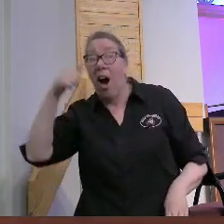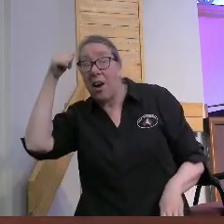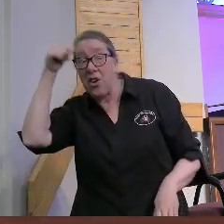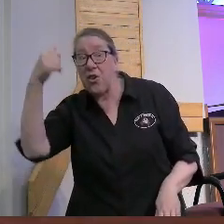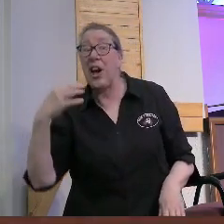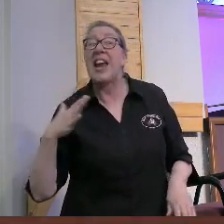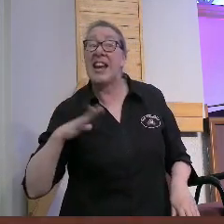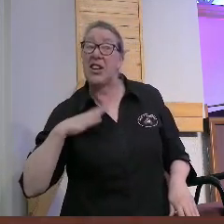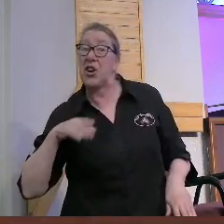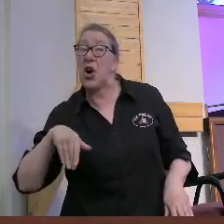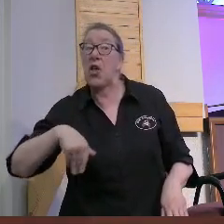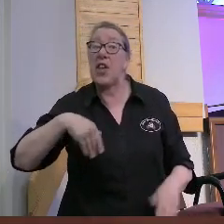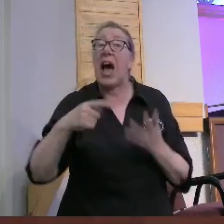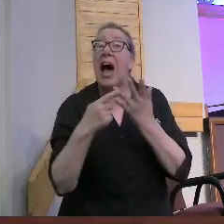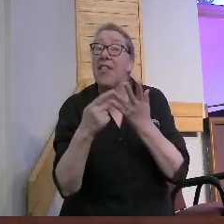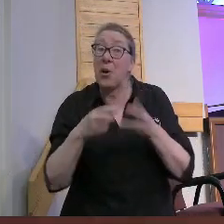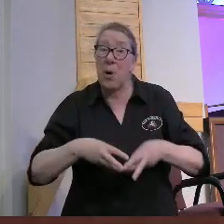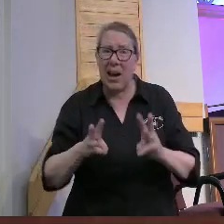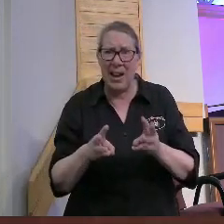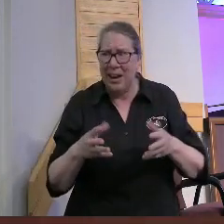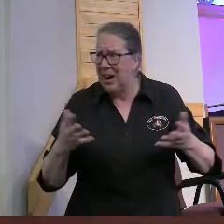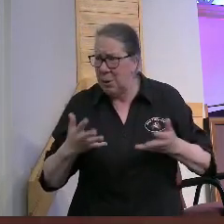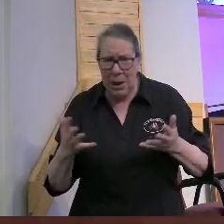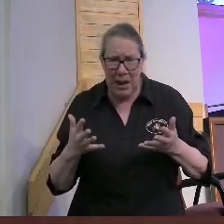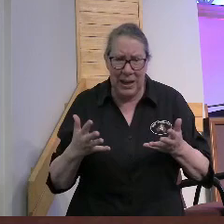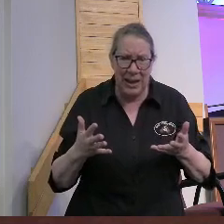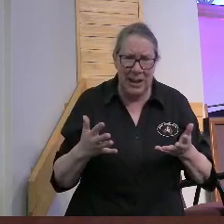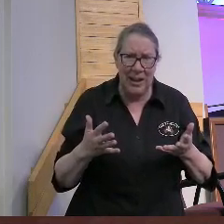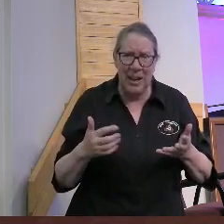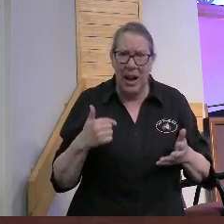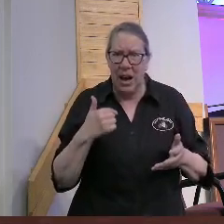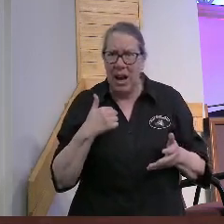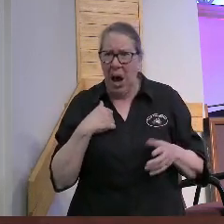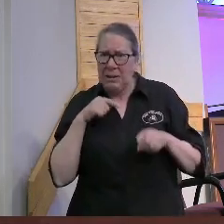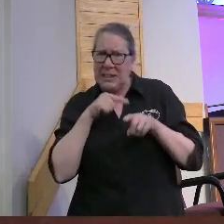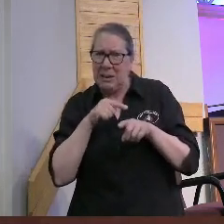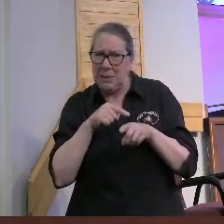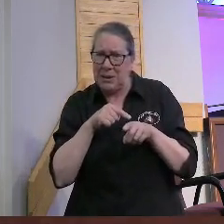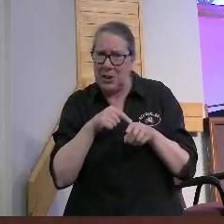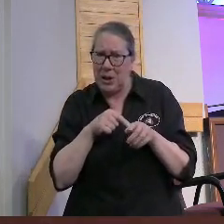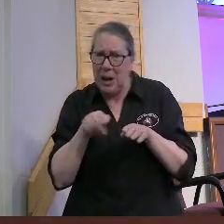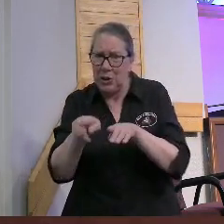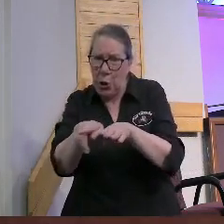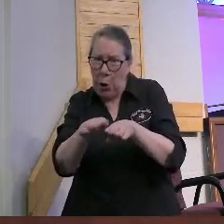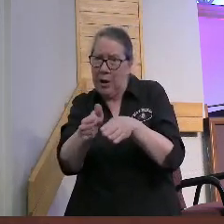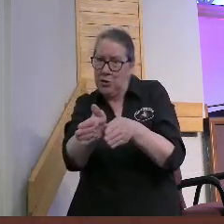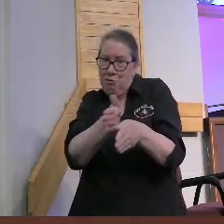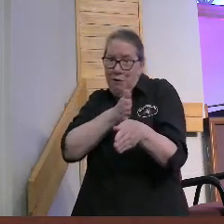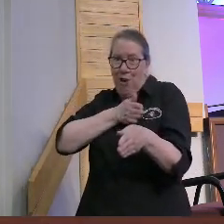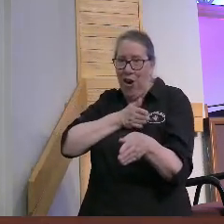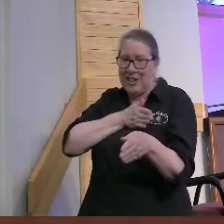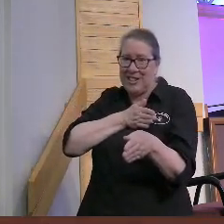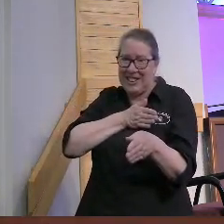other way. But I just couldn't find anywhere. I was tempted to try and bash through the bushes, you know, in that little culvert. But